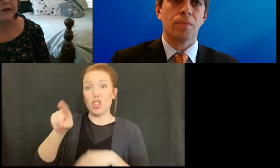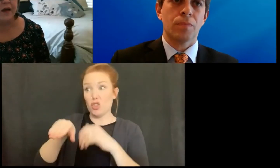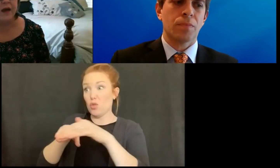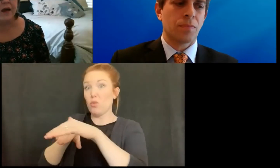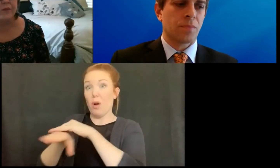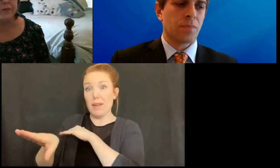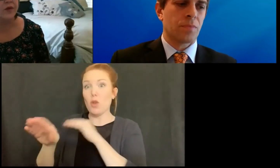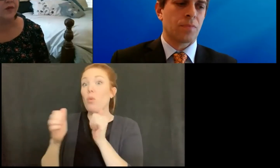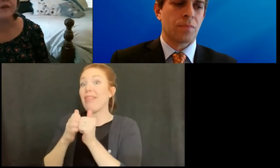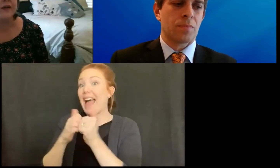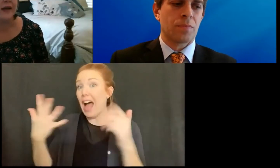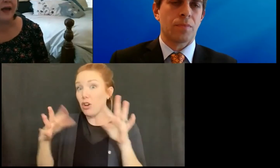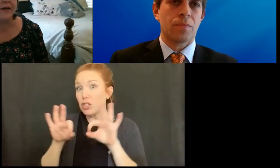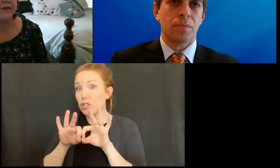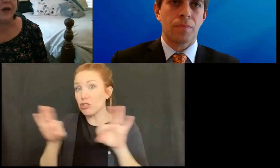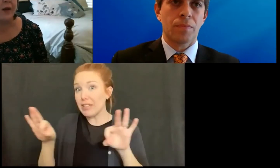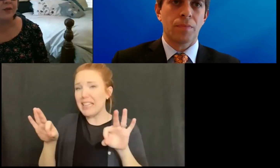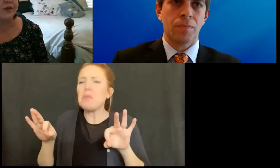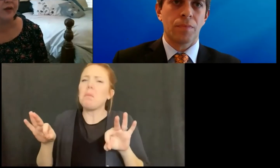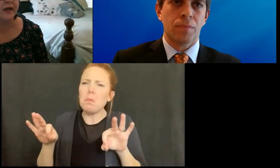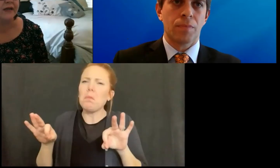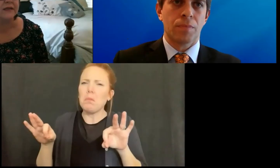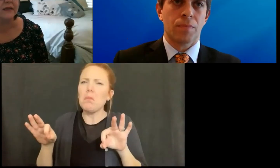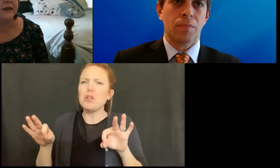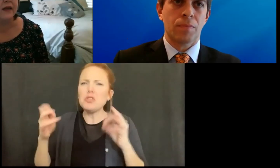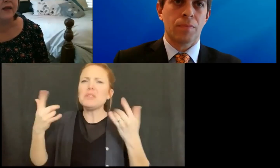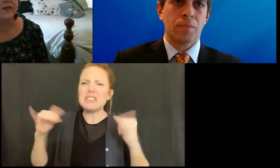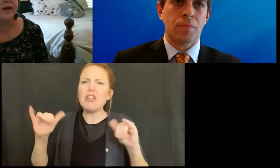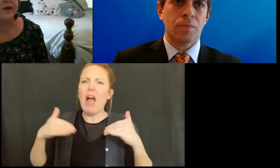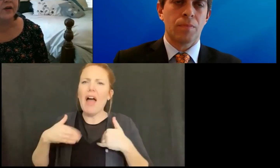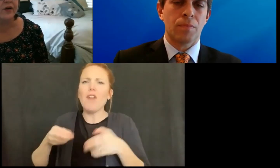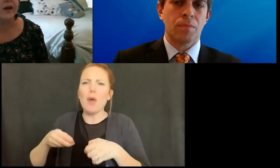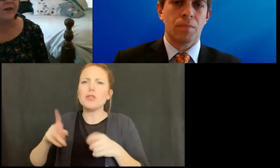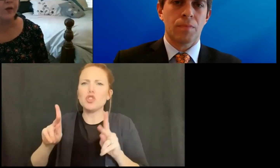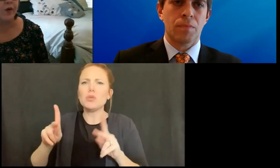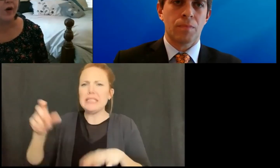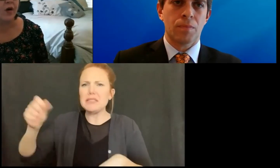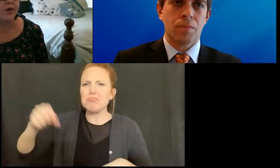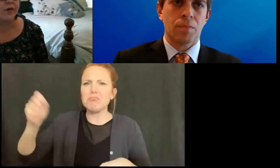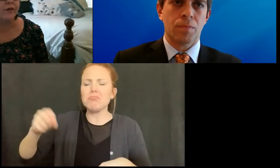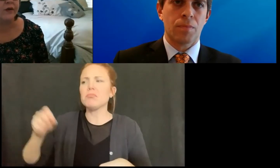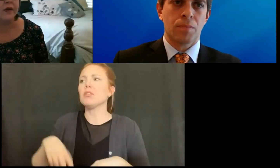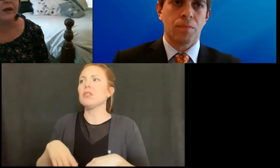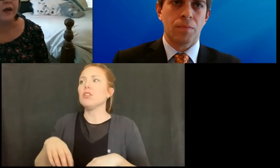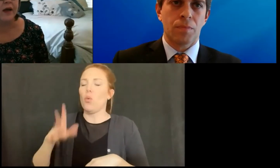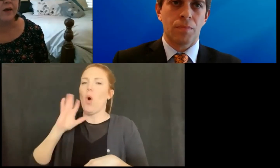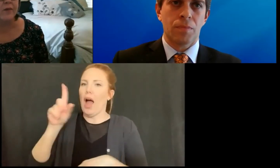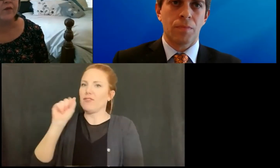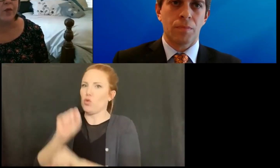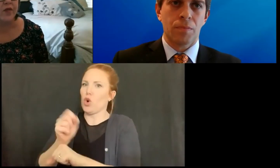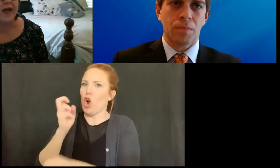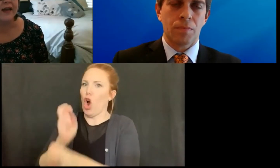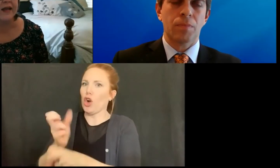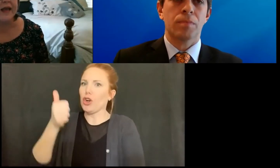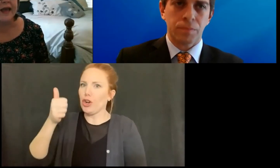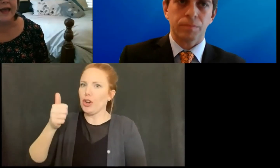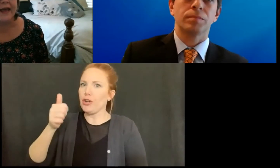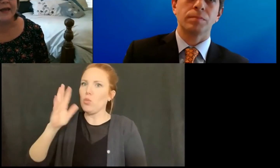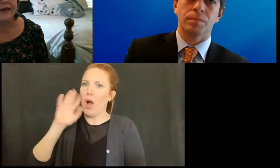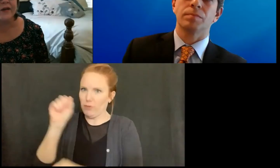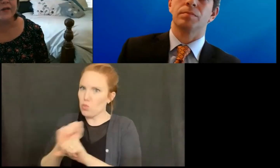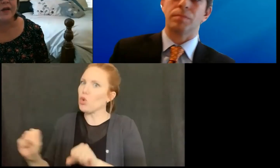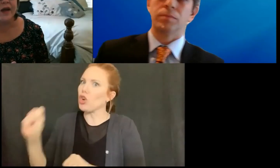degree, you're still going to have opportunities there. You're going to have to work harder for that.